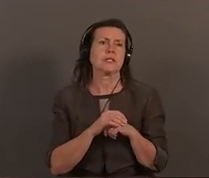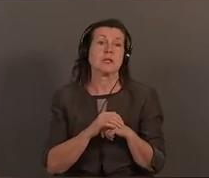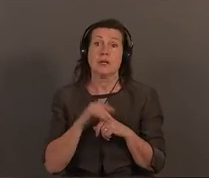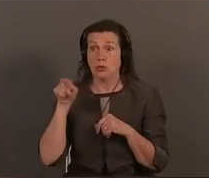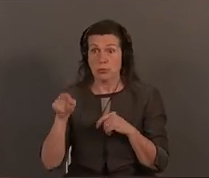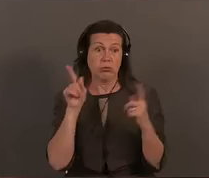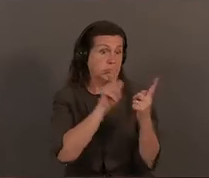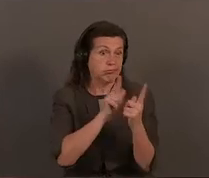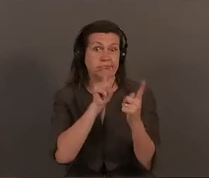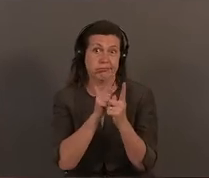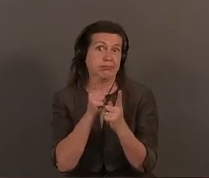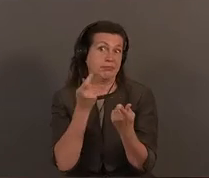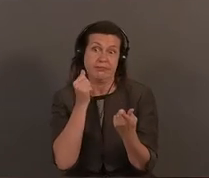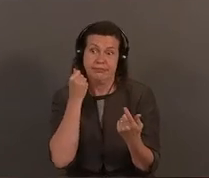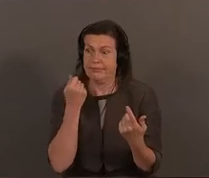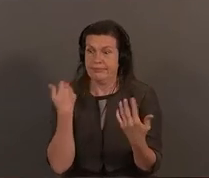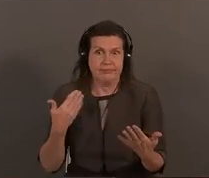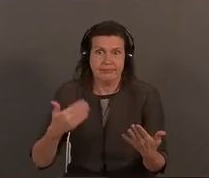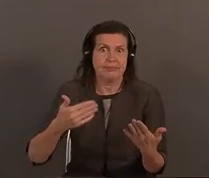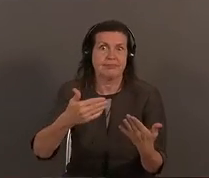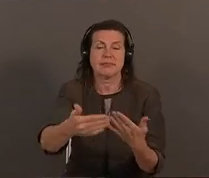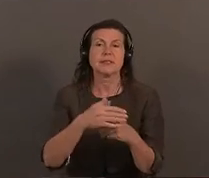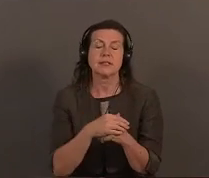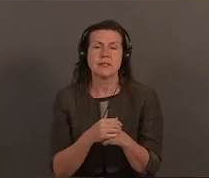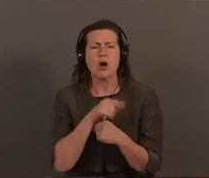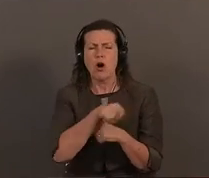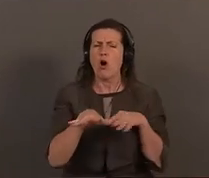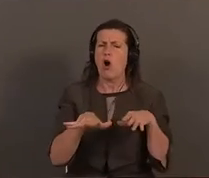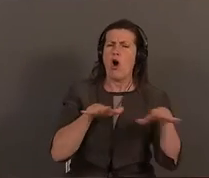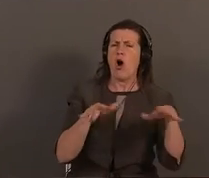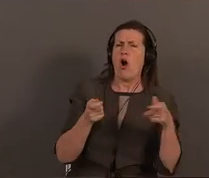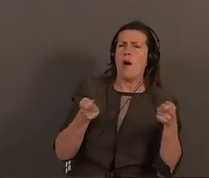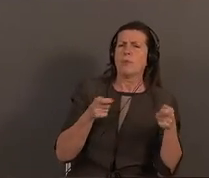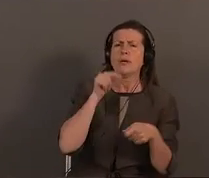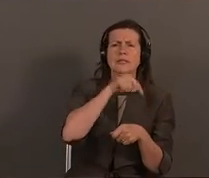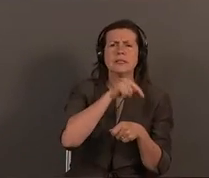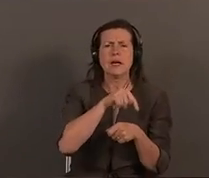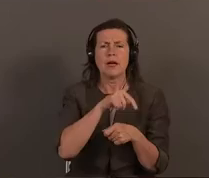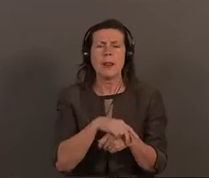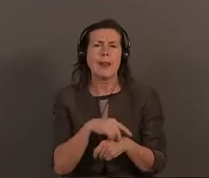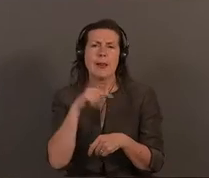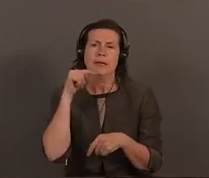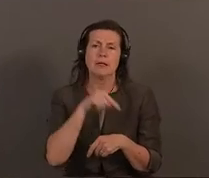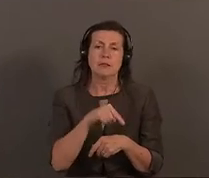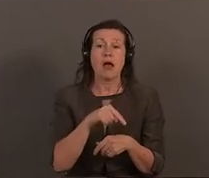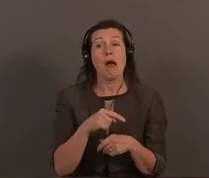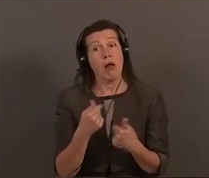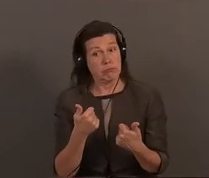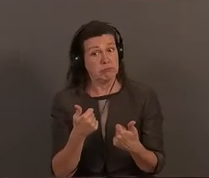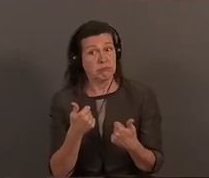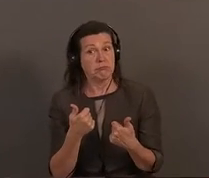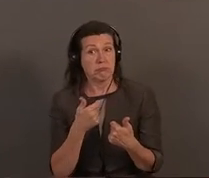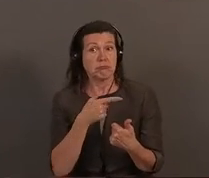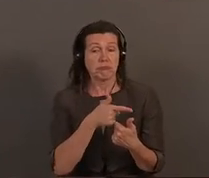have understood that it's also in their interest to play alongside these